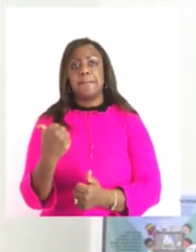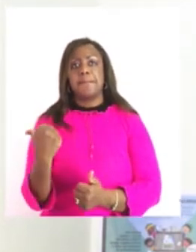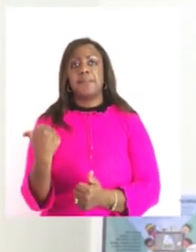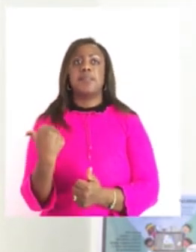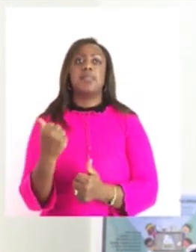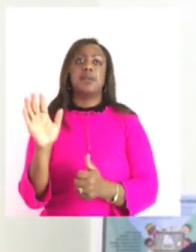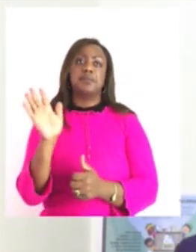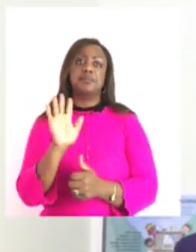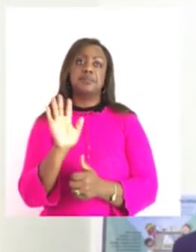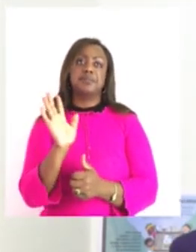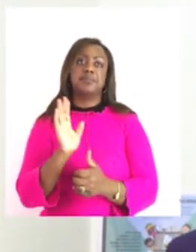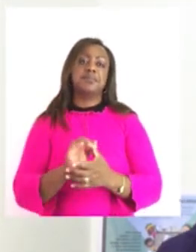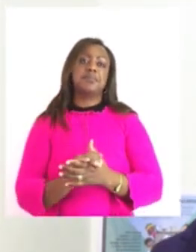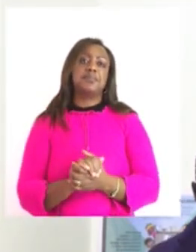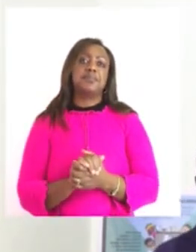friend Clarice.